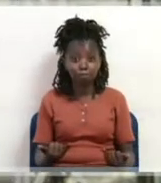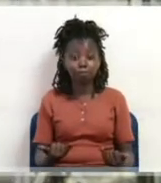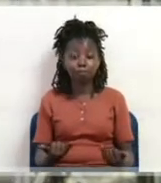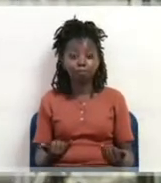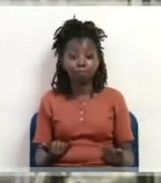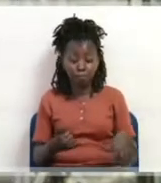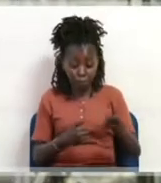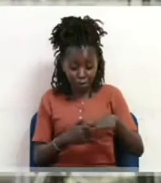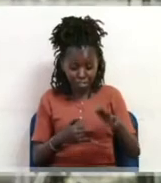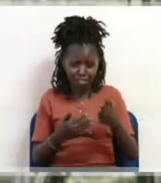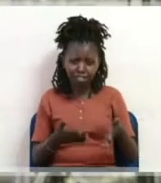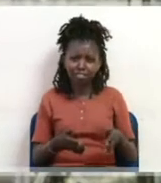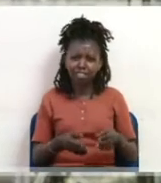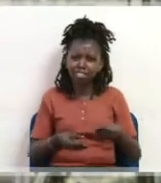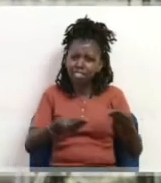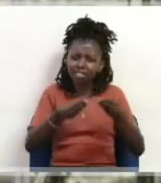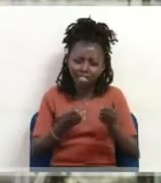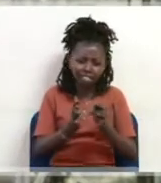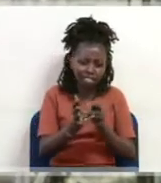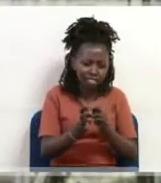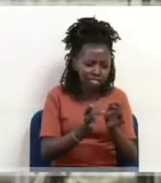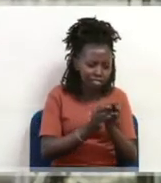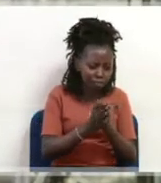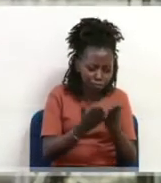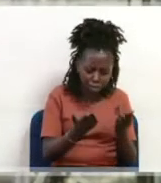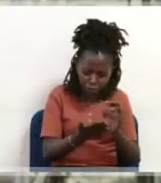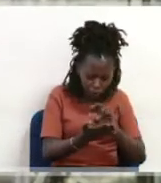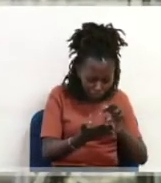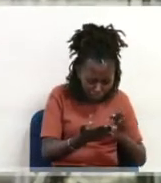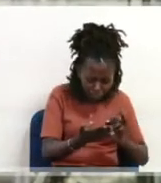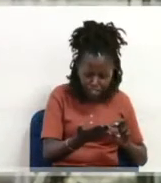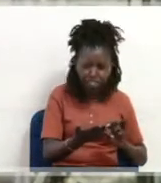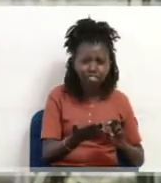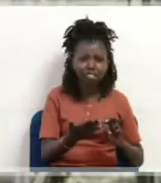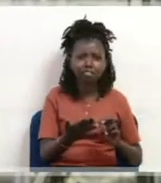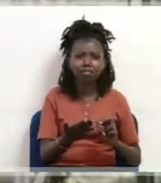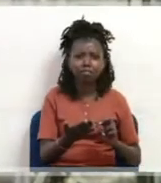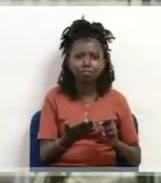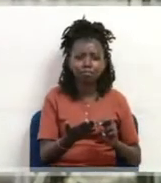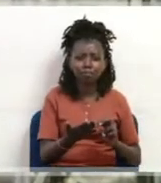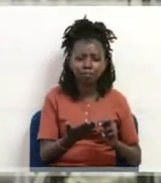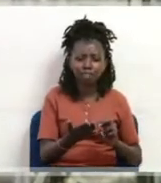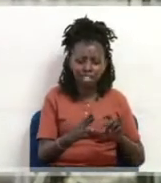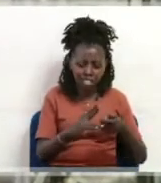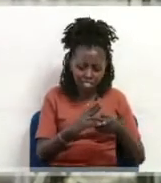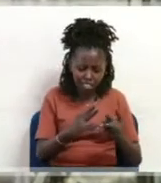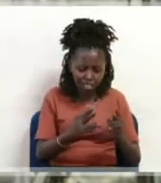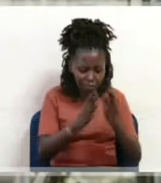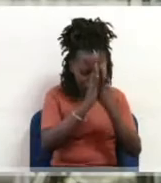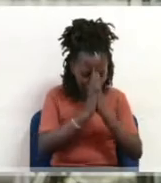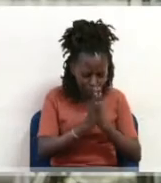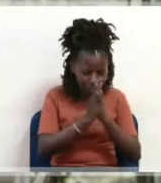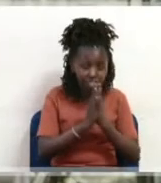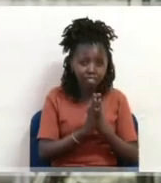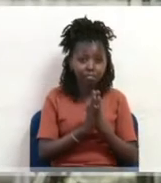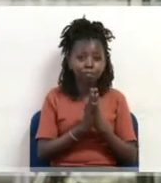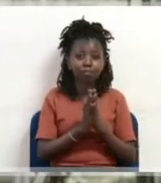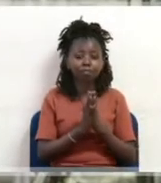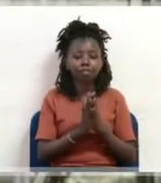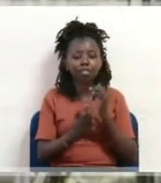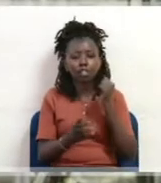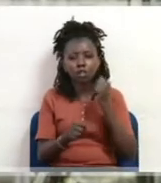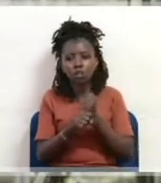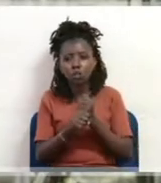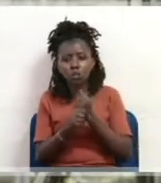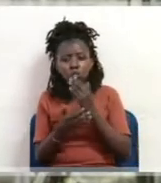Get your Bible and read it. Stop saying, I just can't go past reading of the Bible. Get out and start praying. Get out and do something for the